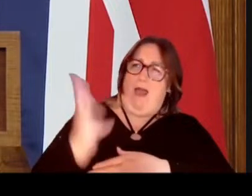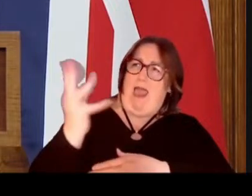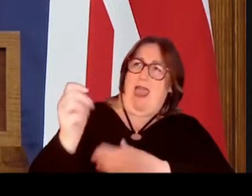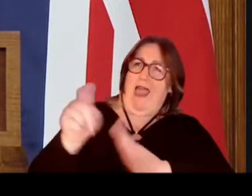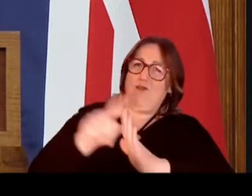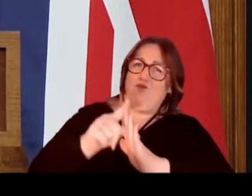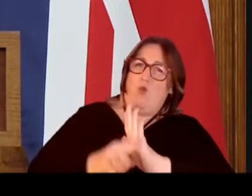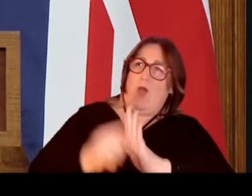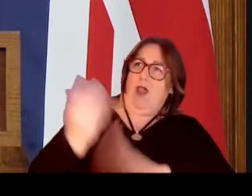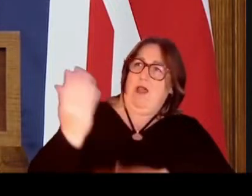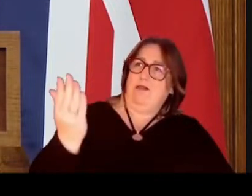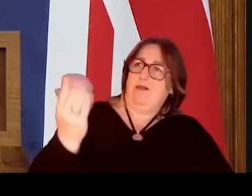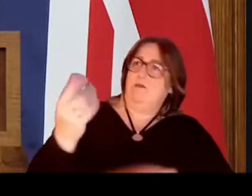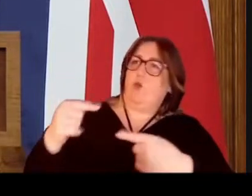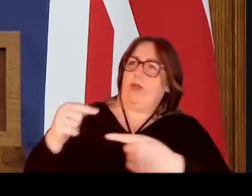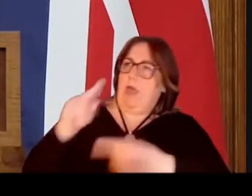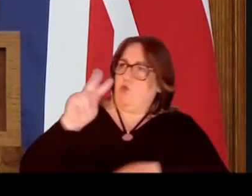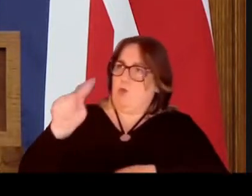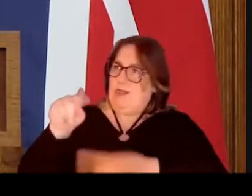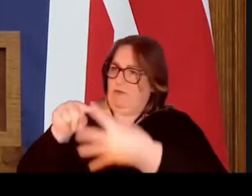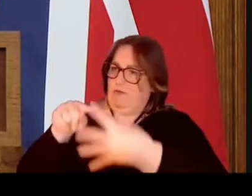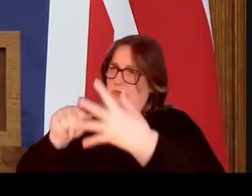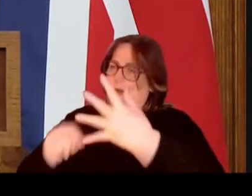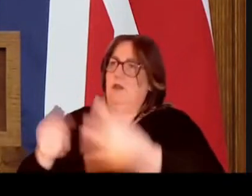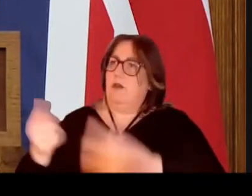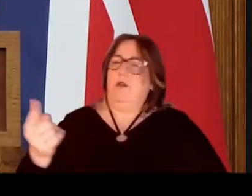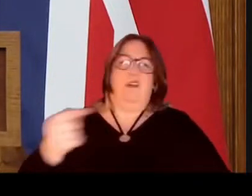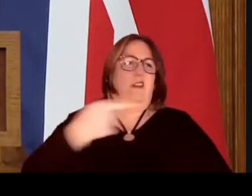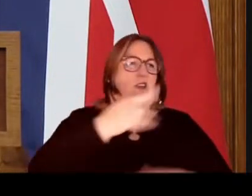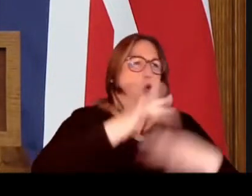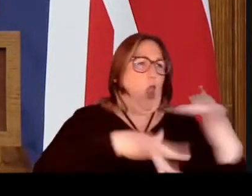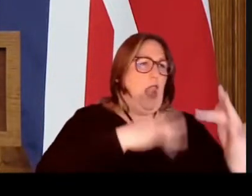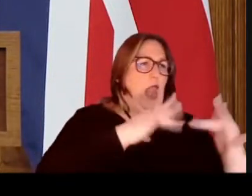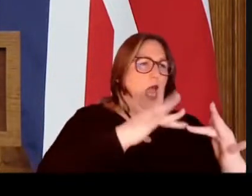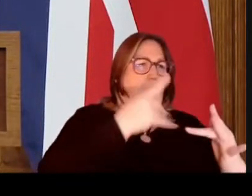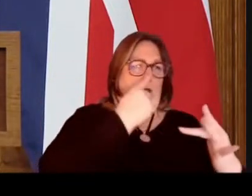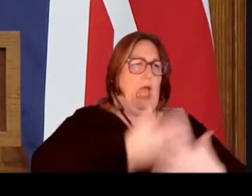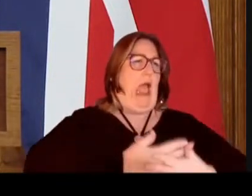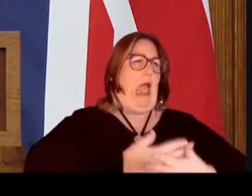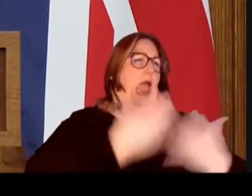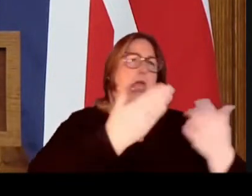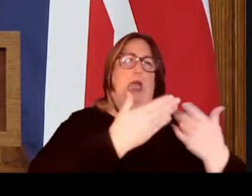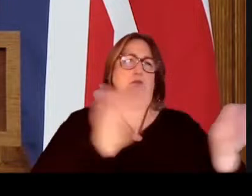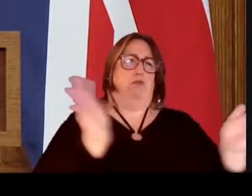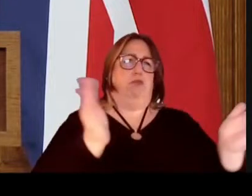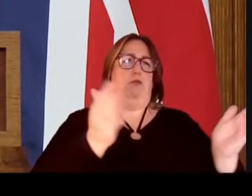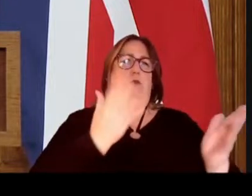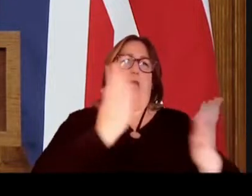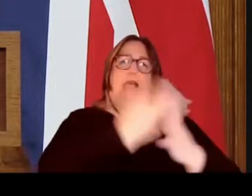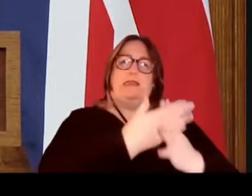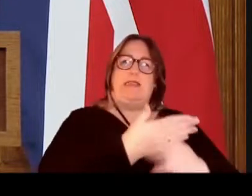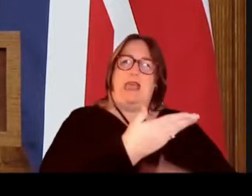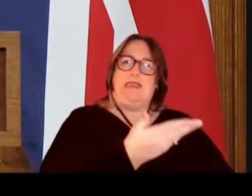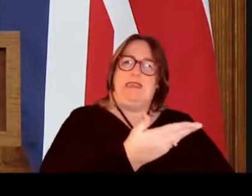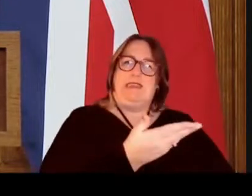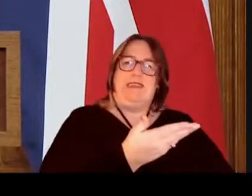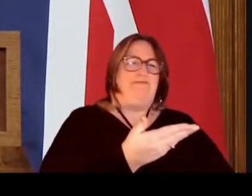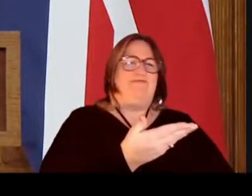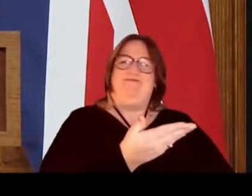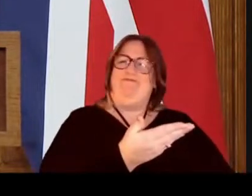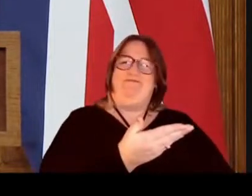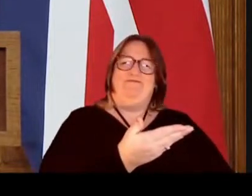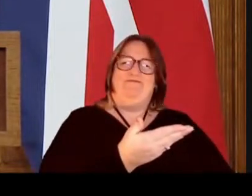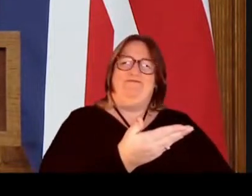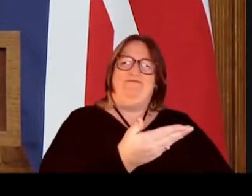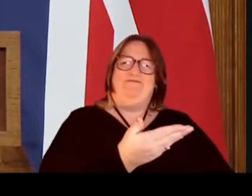of material. We have to ensure that we can rise to this new challenge, and that is what I'm determined to do. Thank you all very much